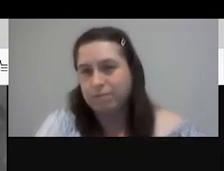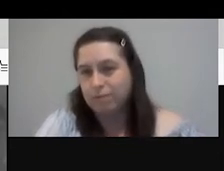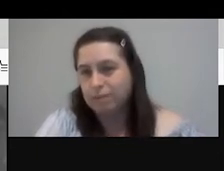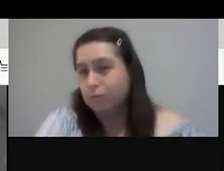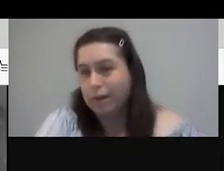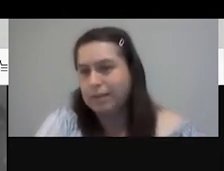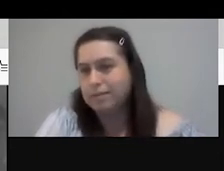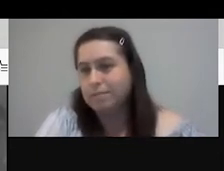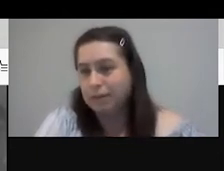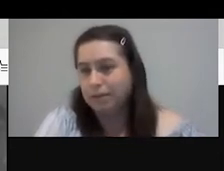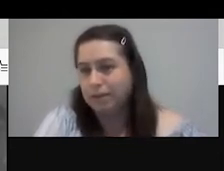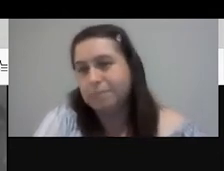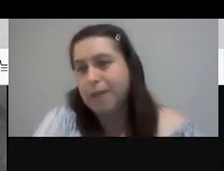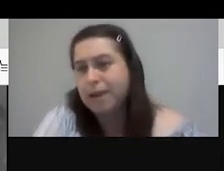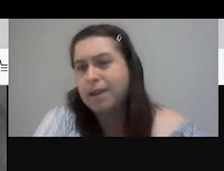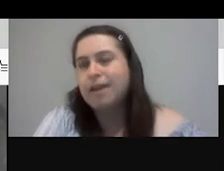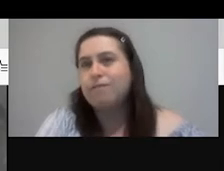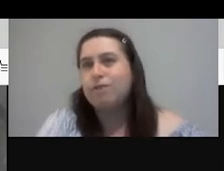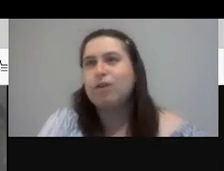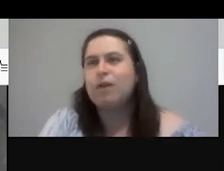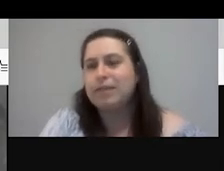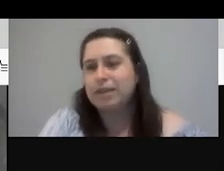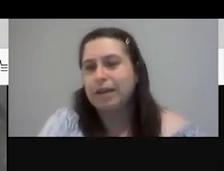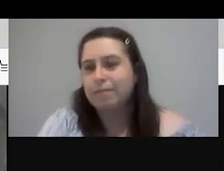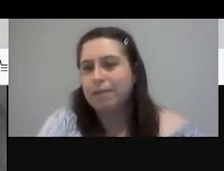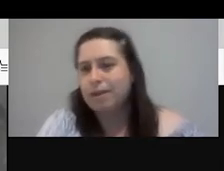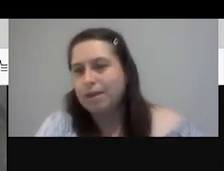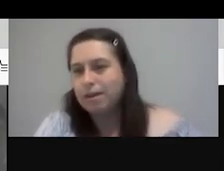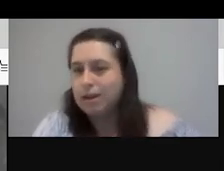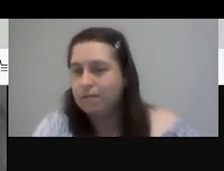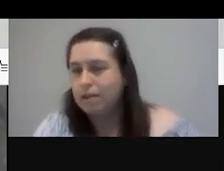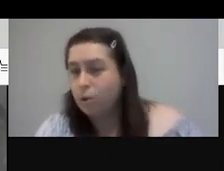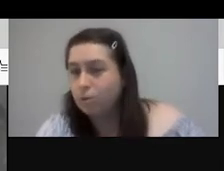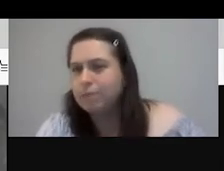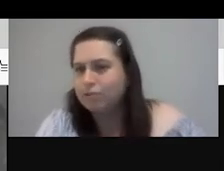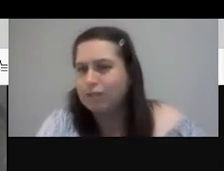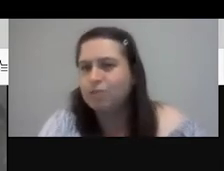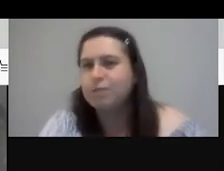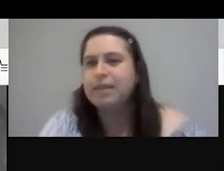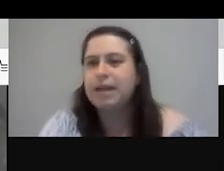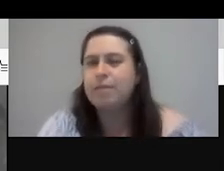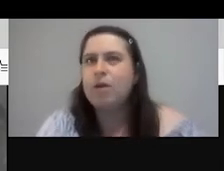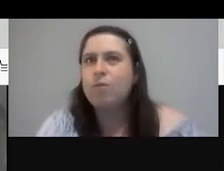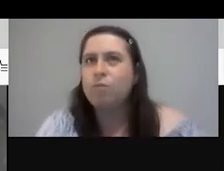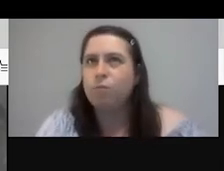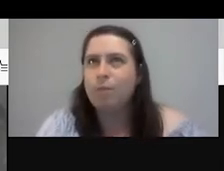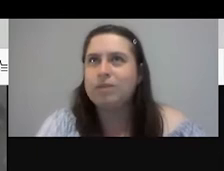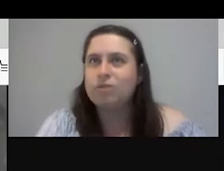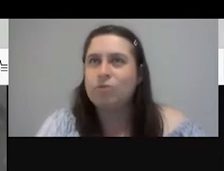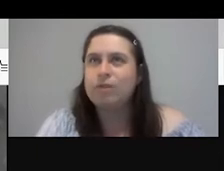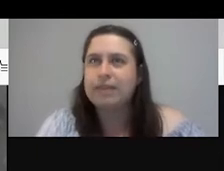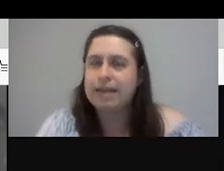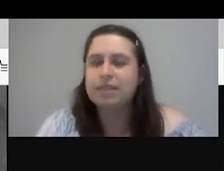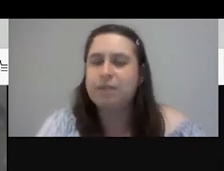been those of white middle class men. If you go into an older, more traditional museum,